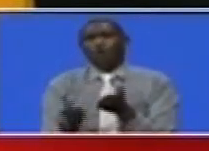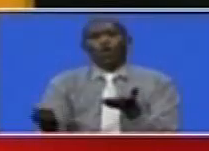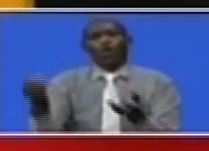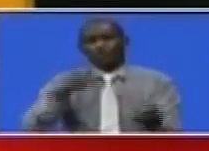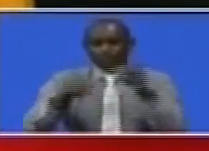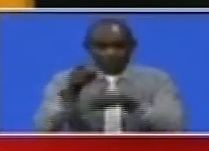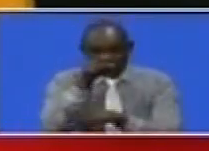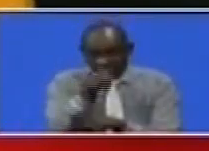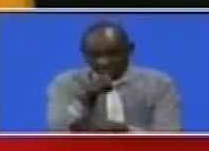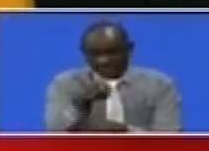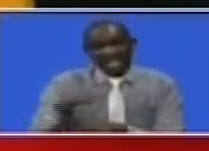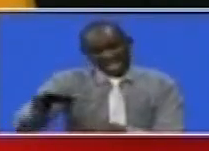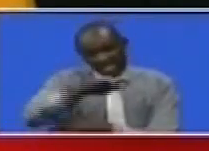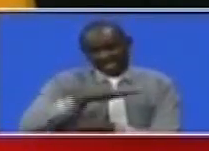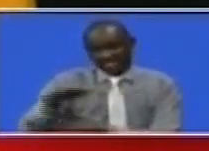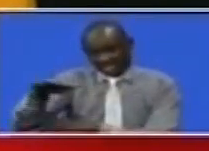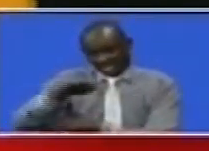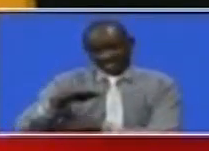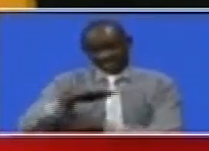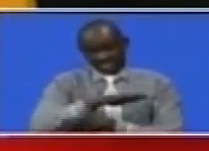in these areas.